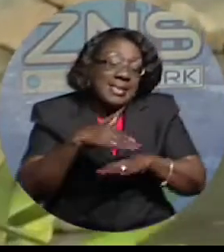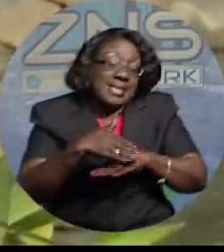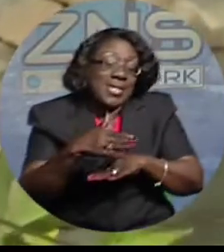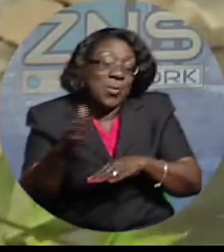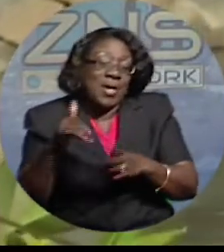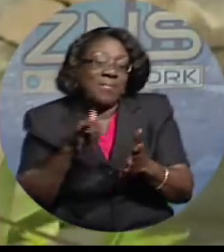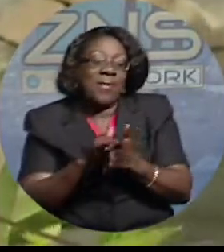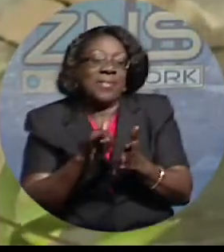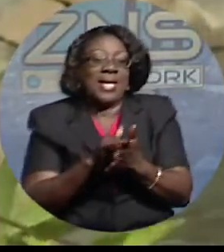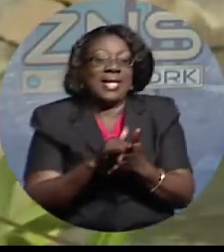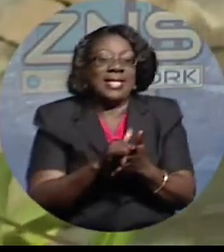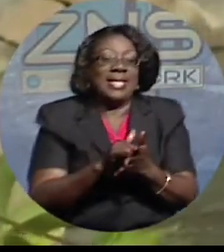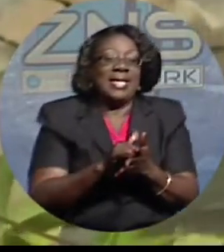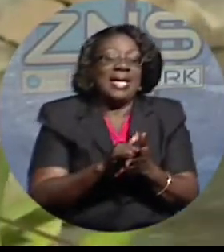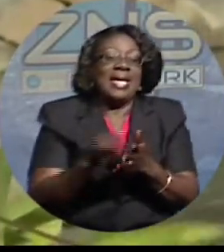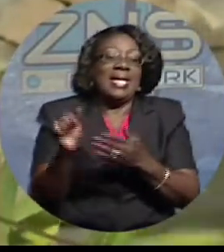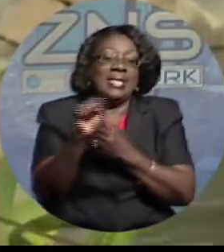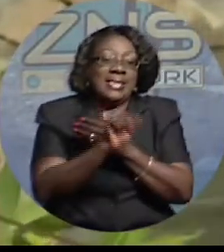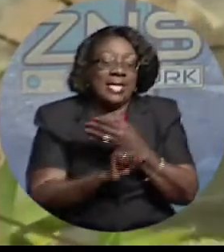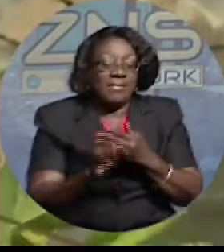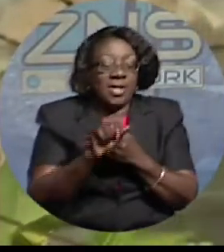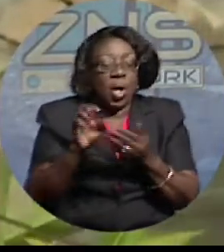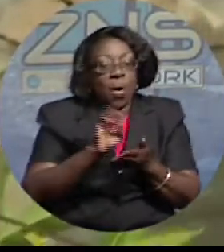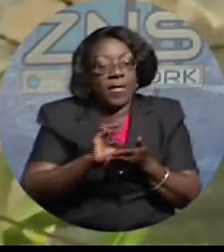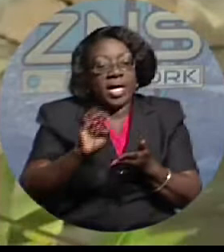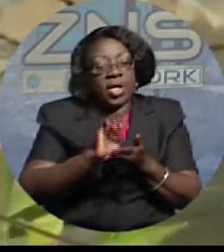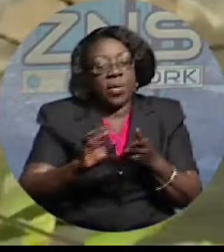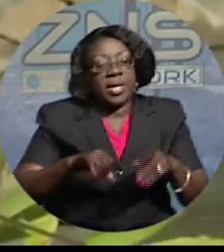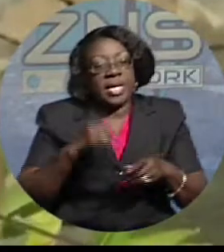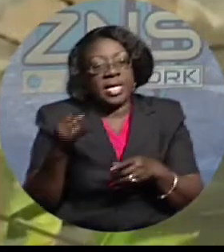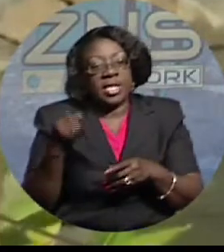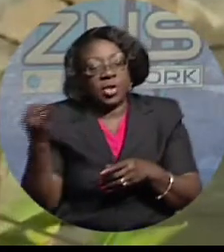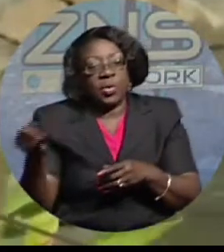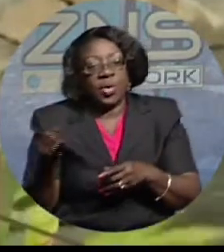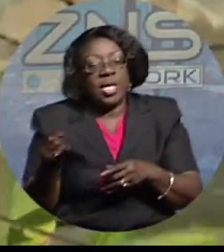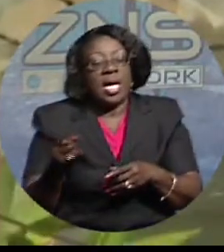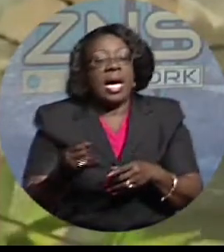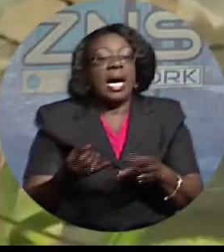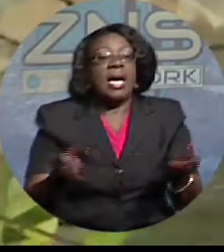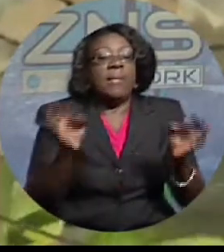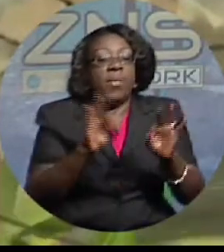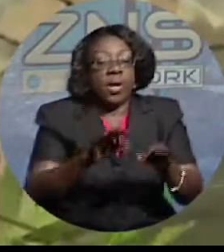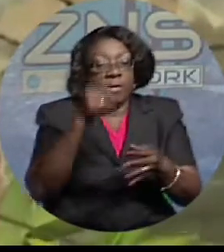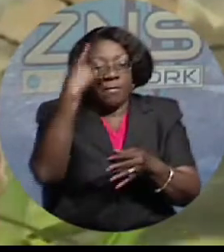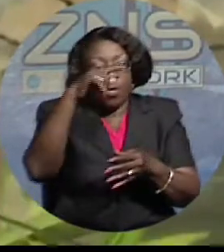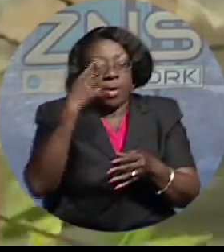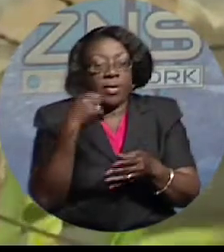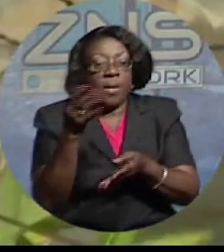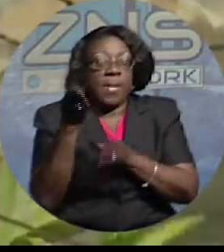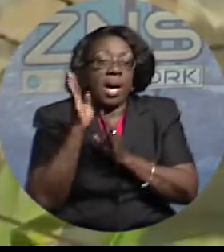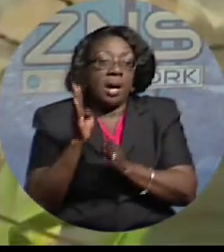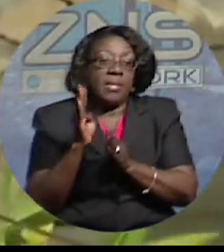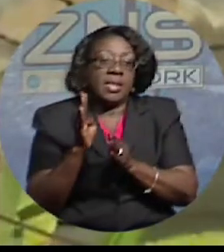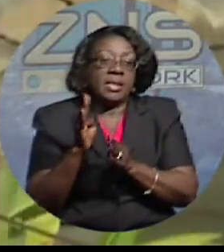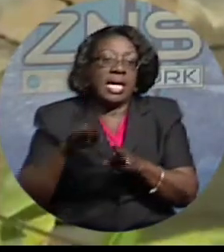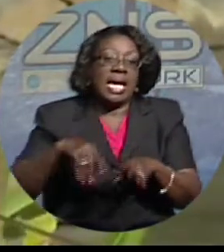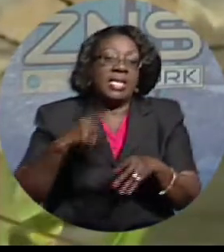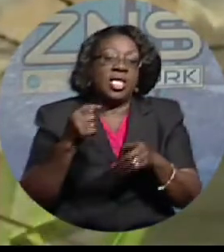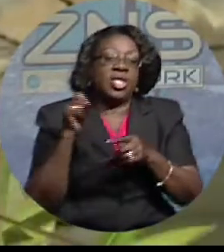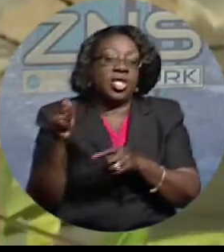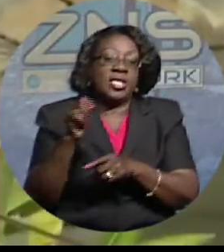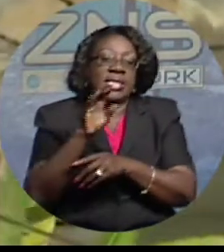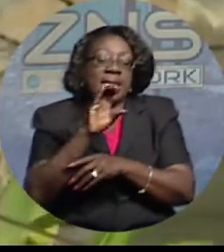to safety, economic issues, and climate change that are priorities for the Bahamas, is the situation in the Turks and Caicos